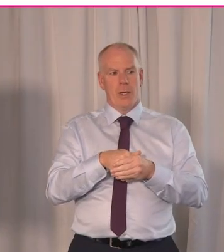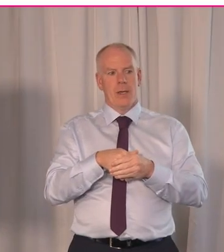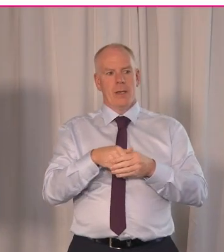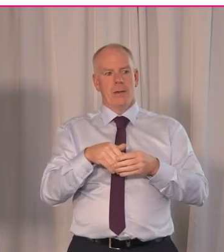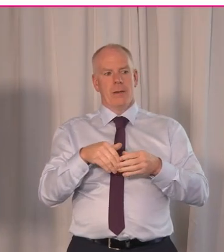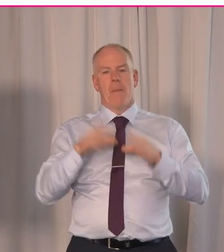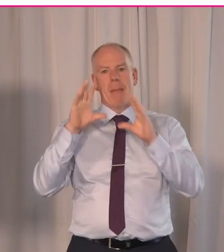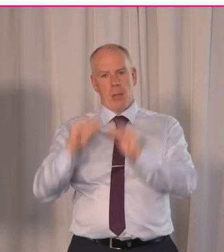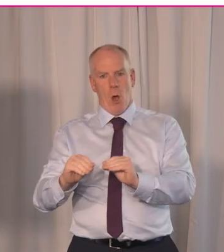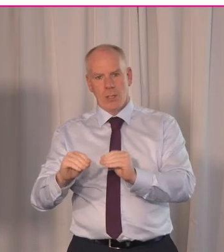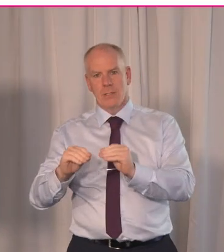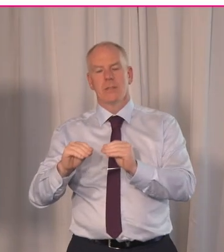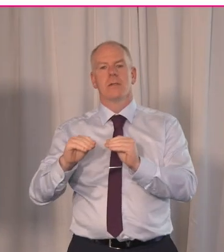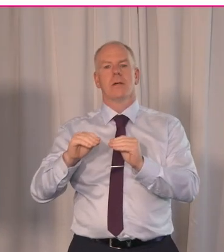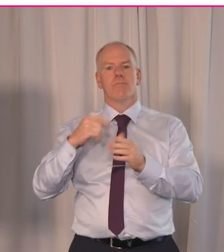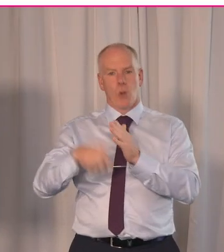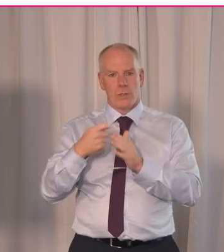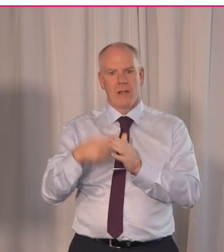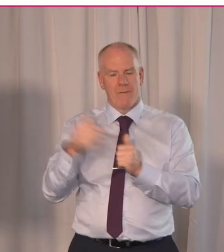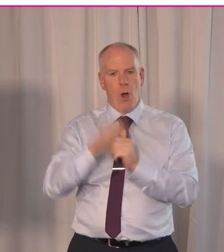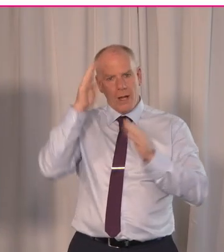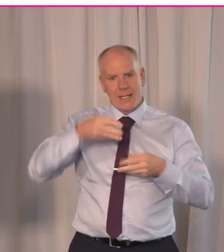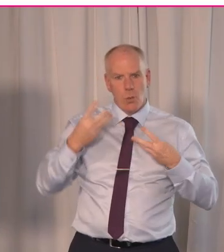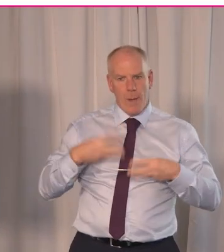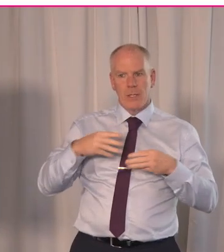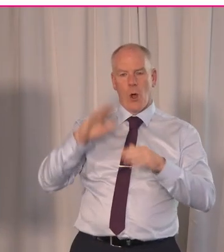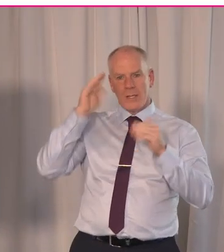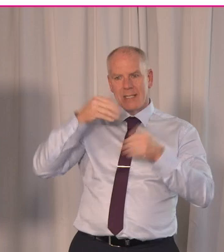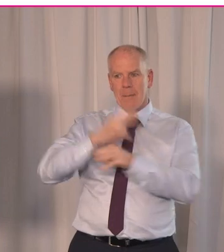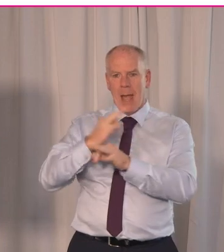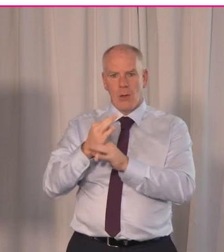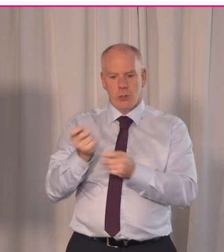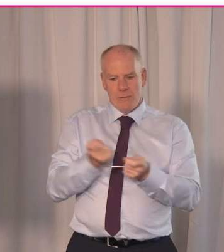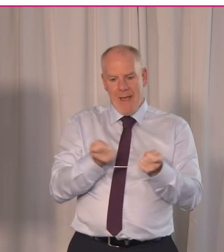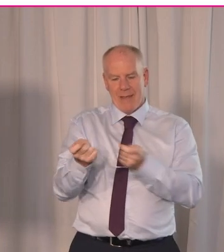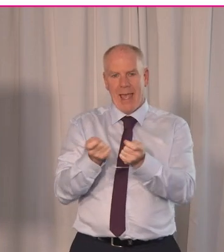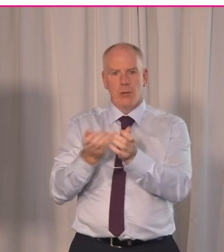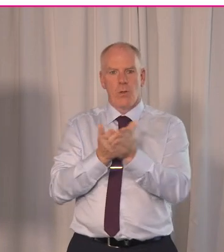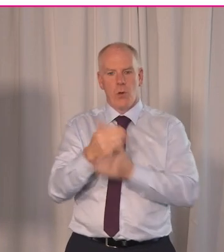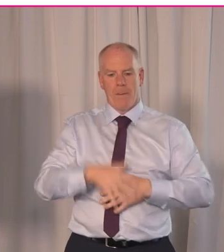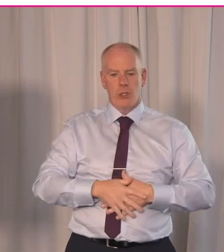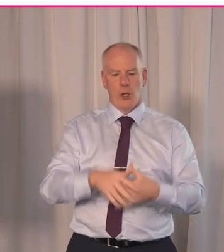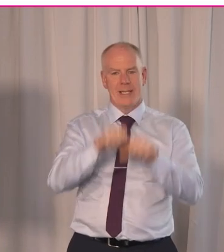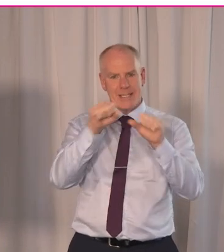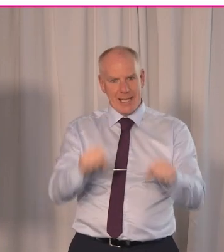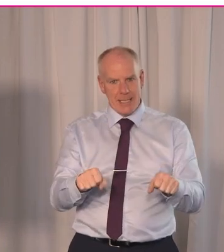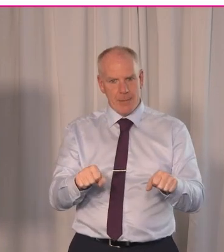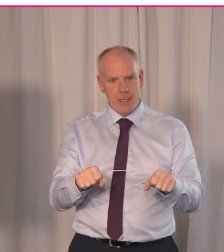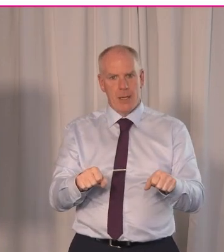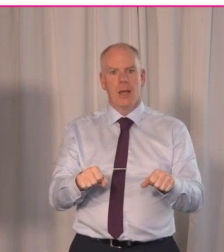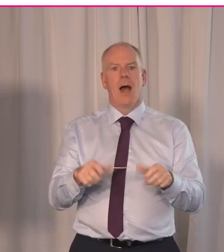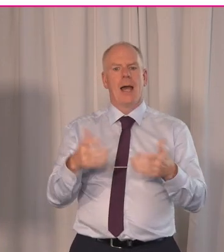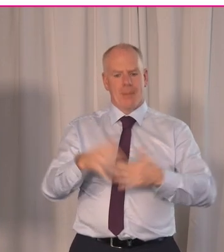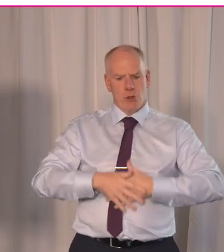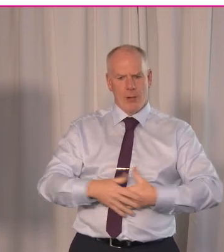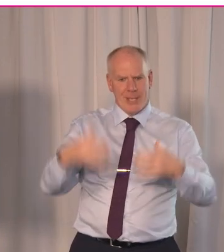videos for autistic women and parents to support them navigating the maternity system and maternity care. And there's a